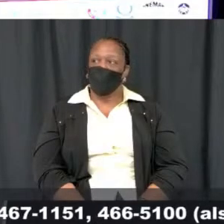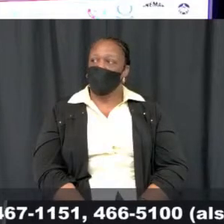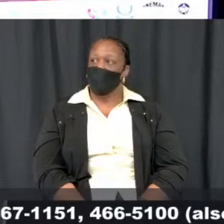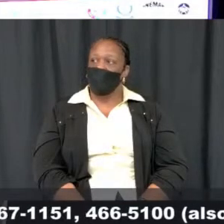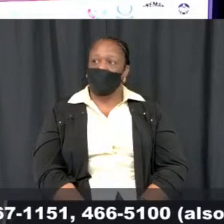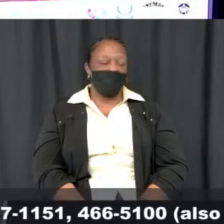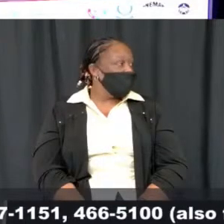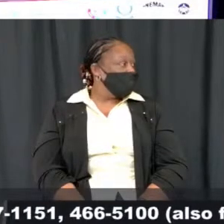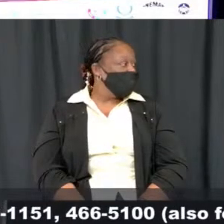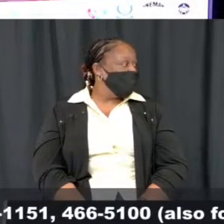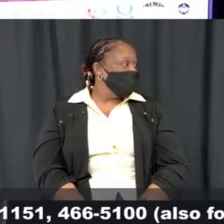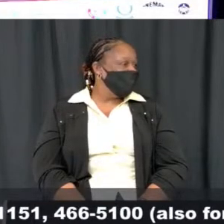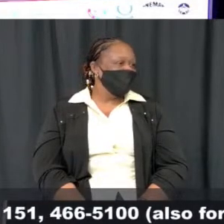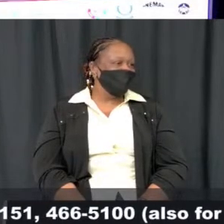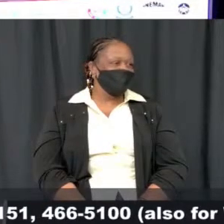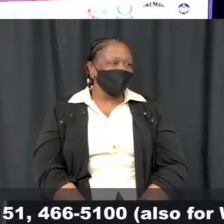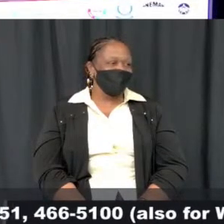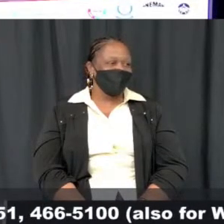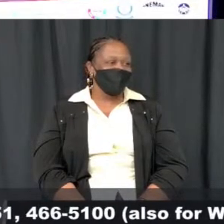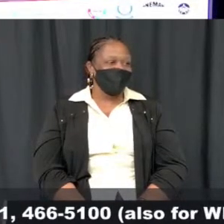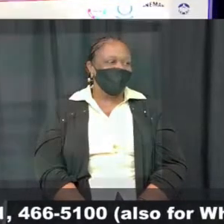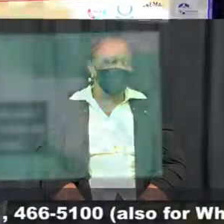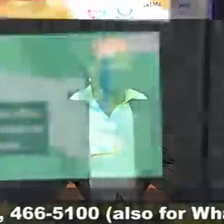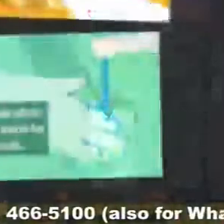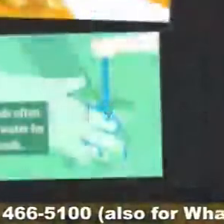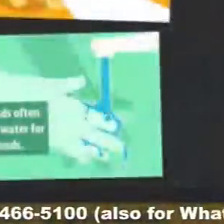John, load me up there, please.